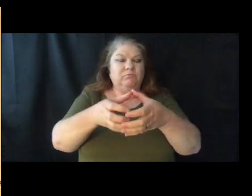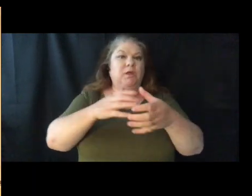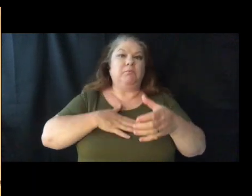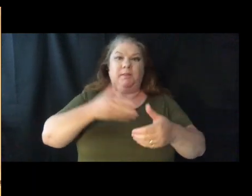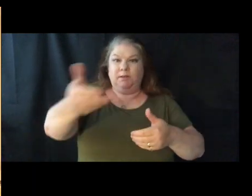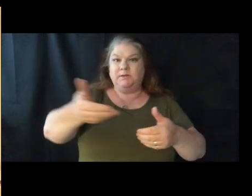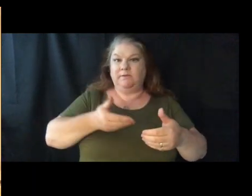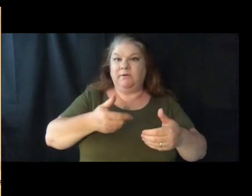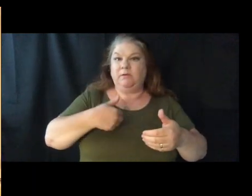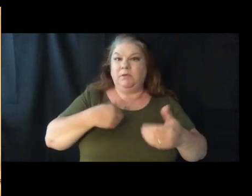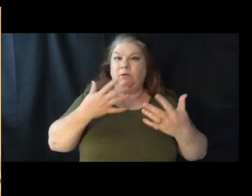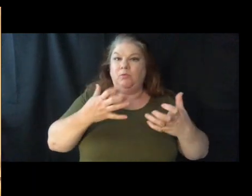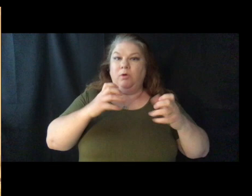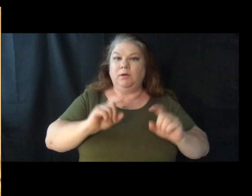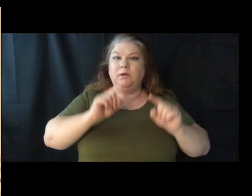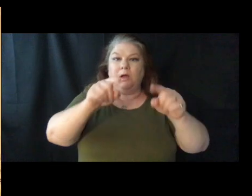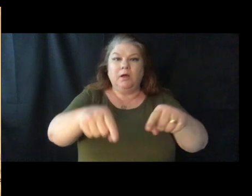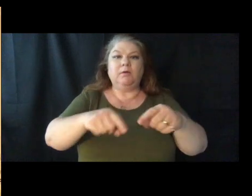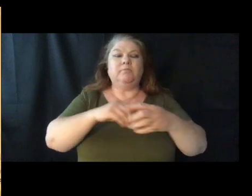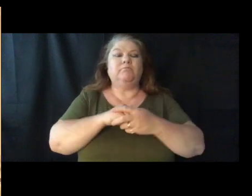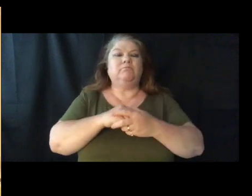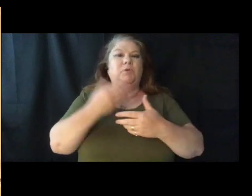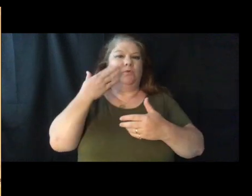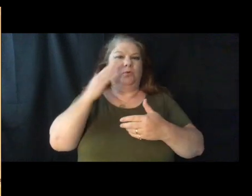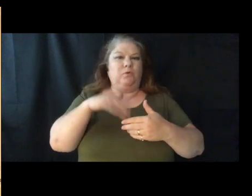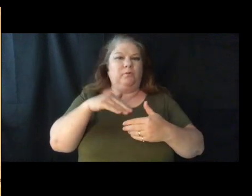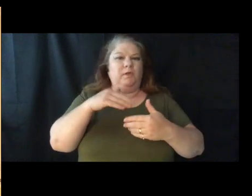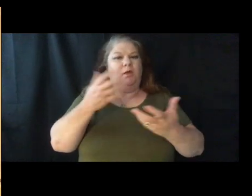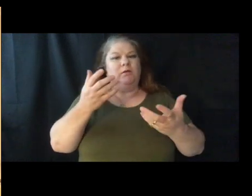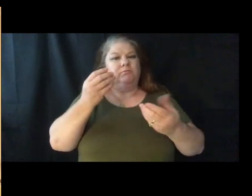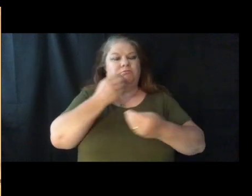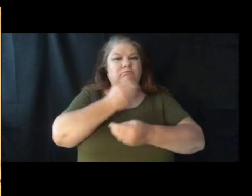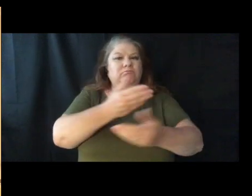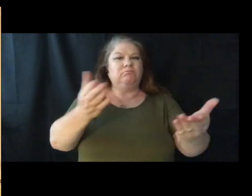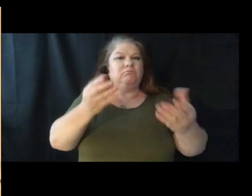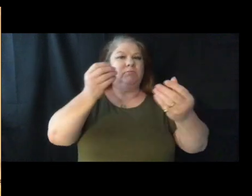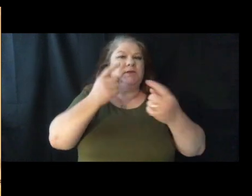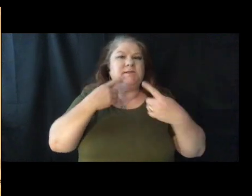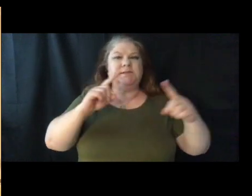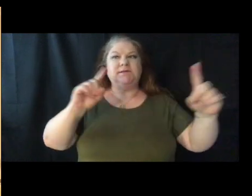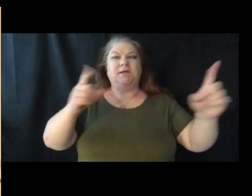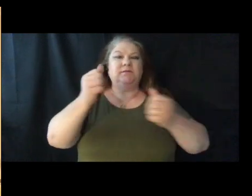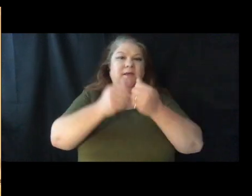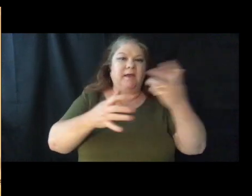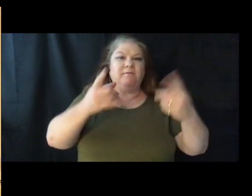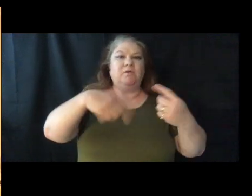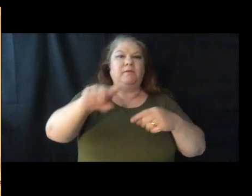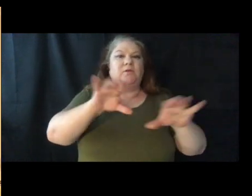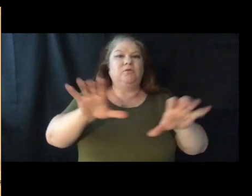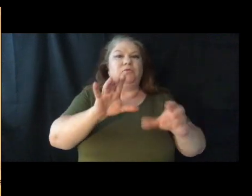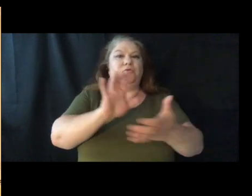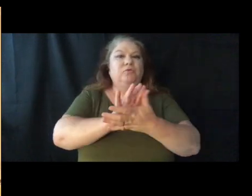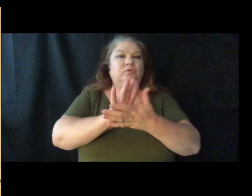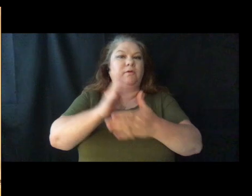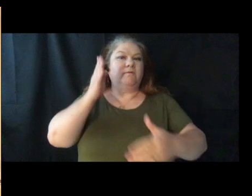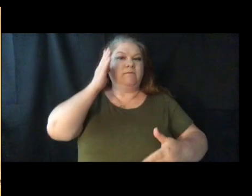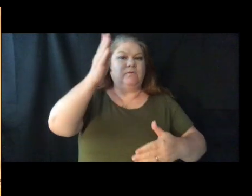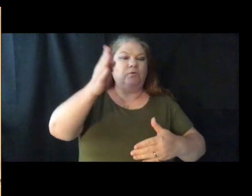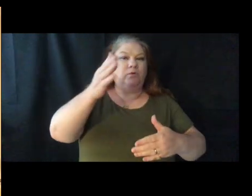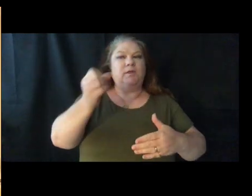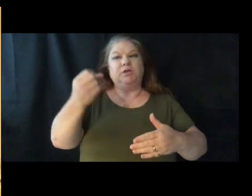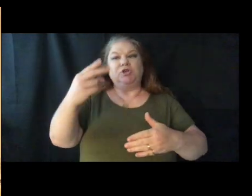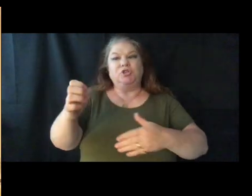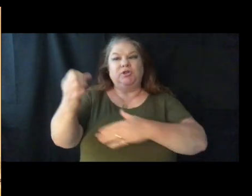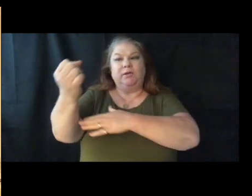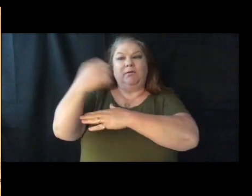please reach out to me and invite me. I'd like to attend. Know that I wish you all the success in all of your future endeavors, and remember our school's motto, "She